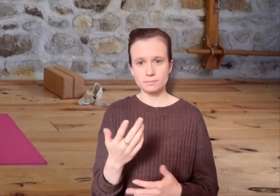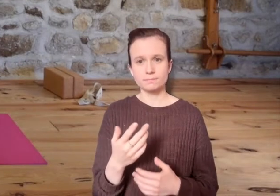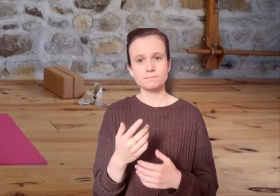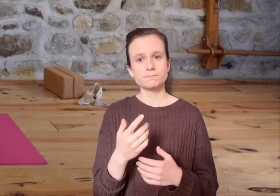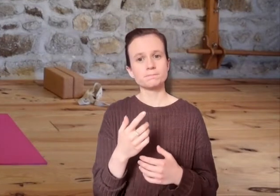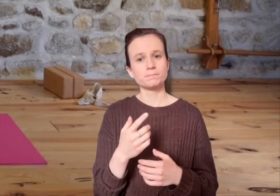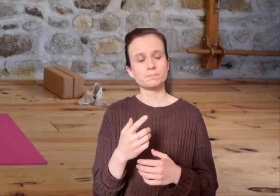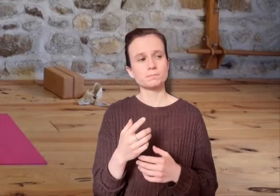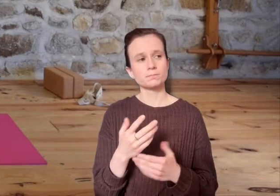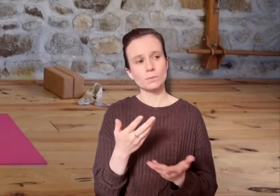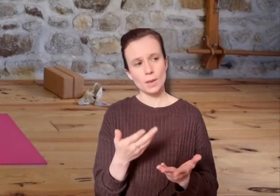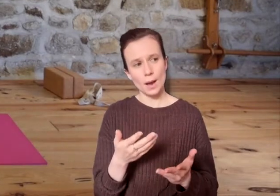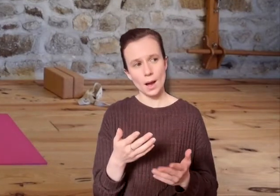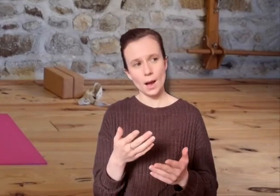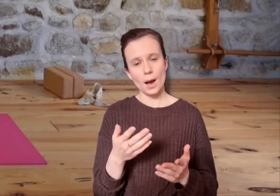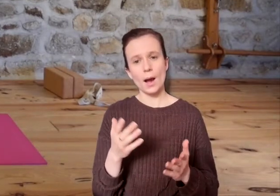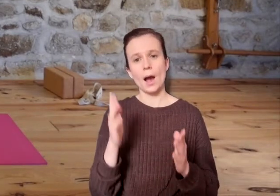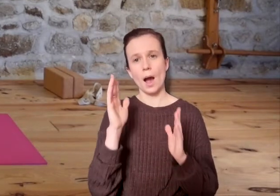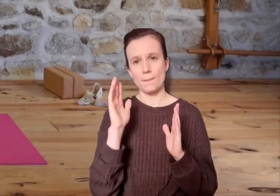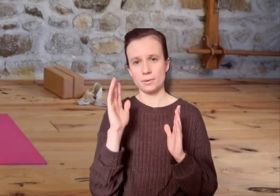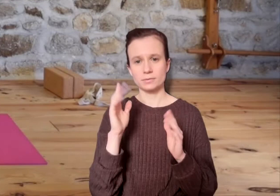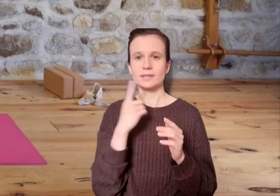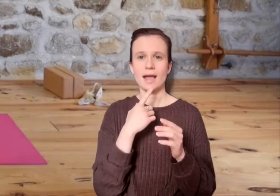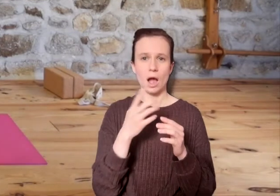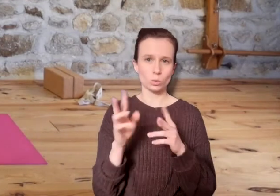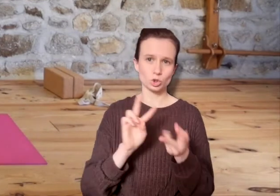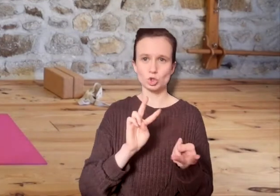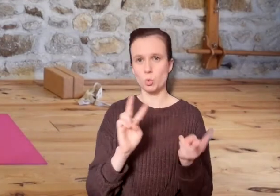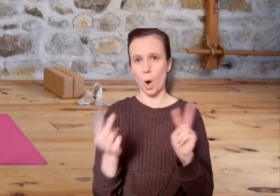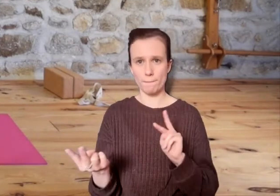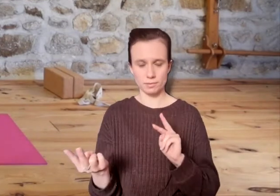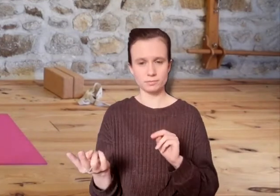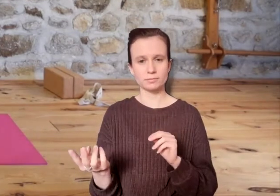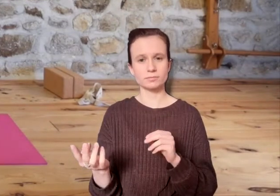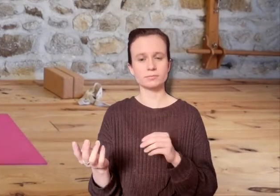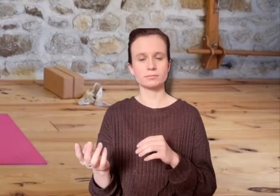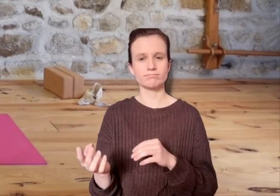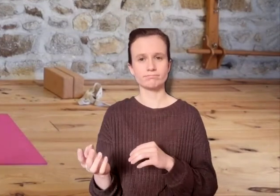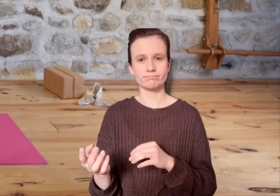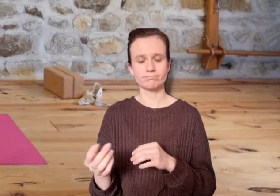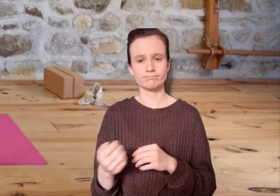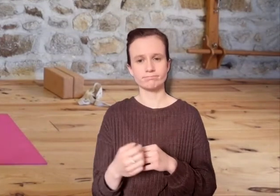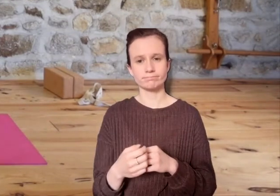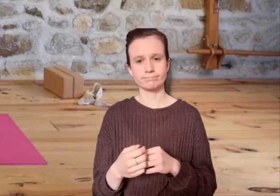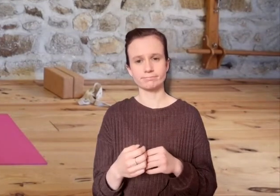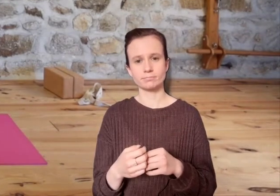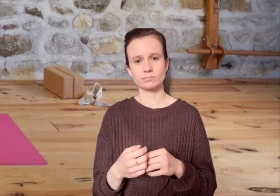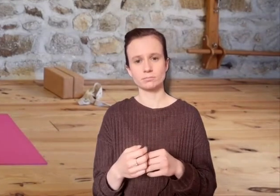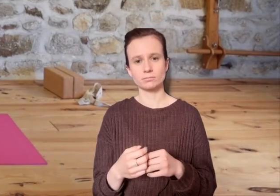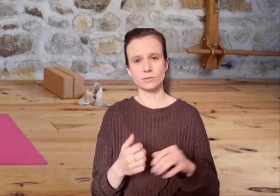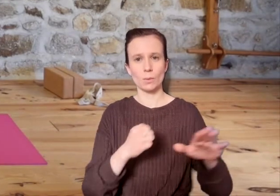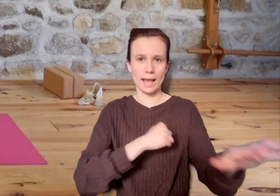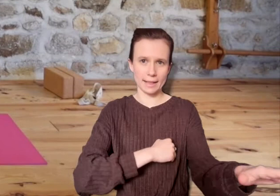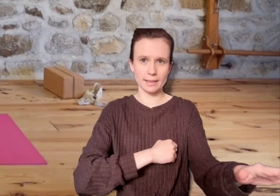And then we're going to change that position to the second side. So we're going to straighten that right leg, and